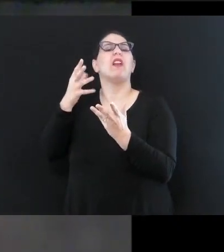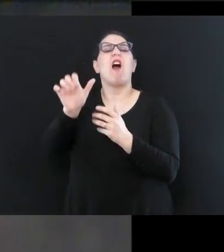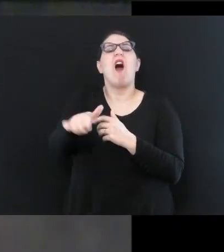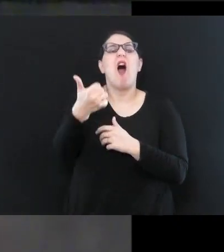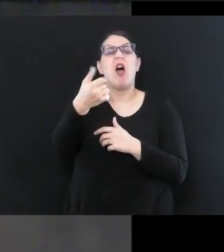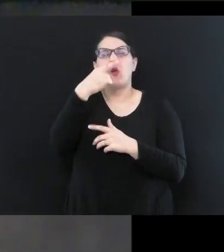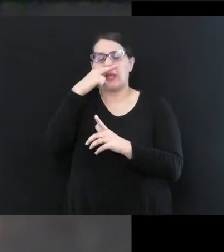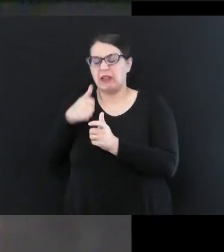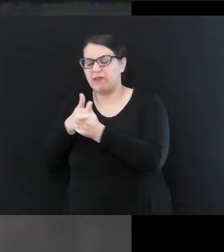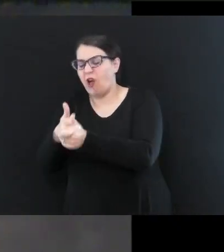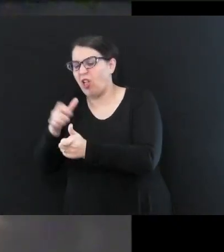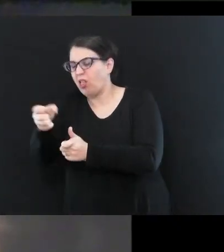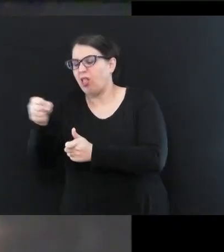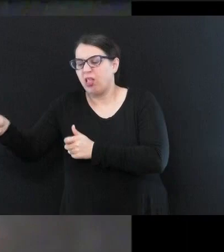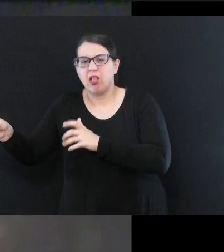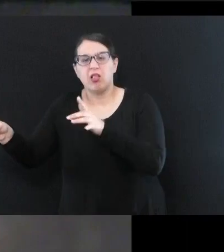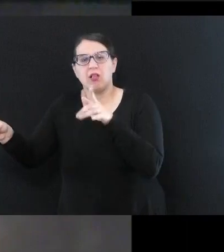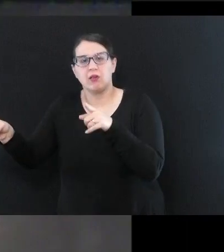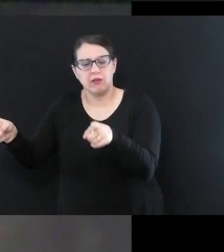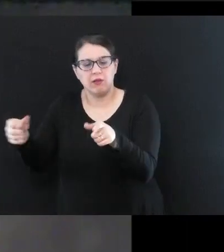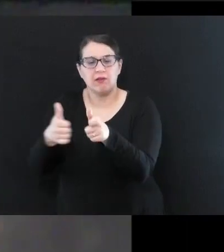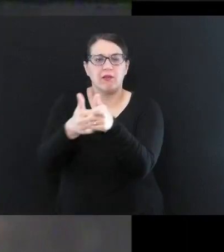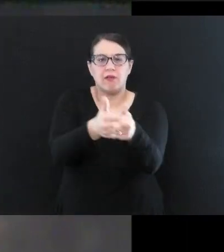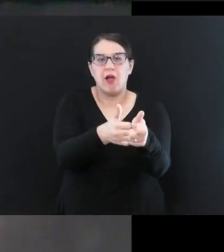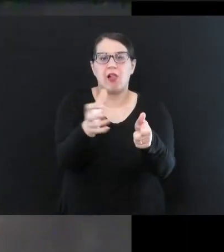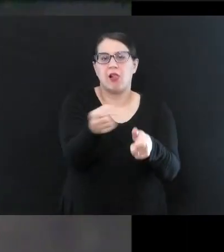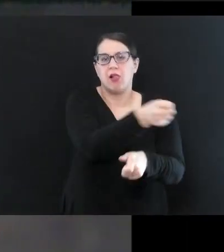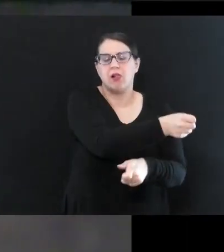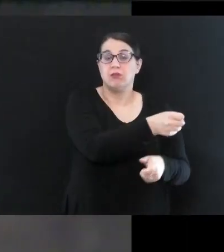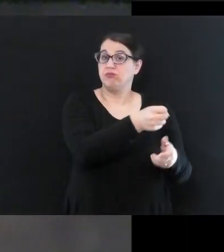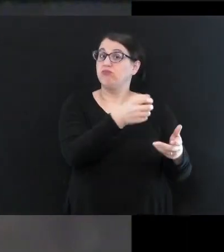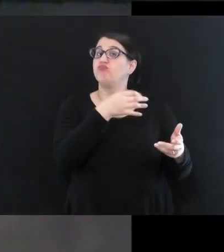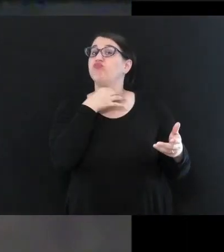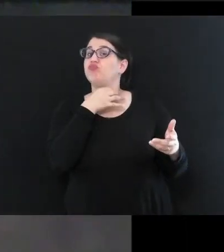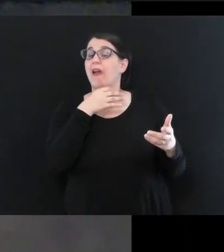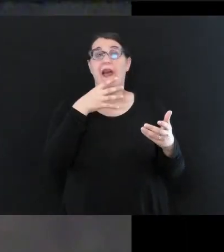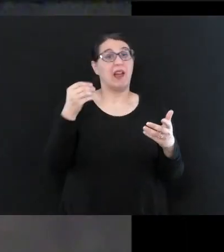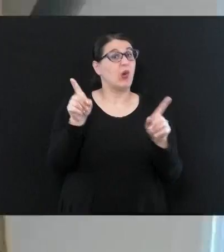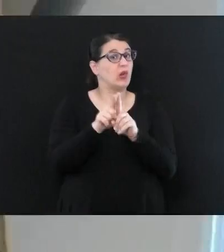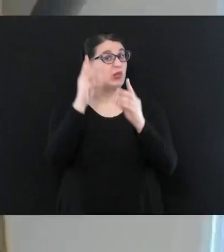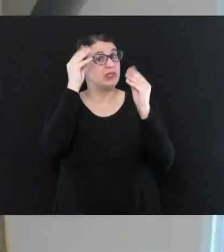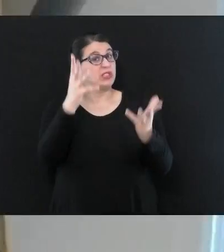schools? Have any teachers been affected?